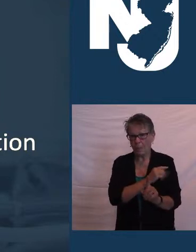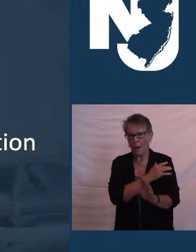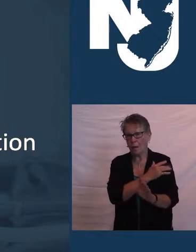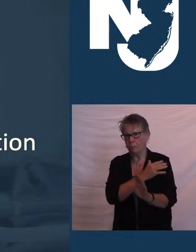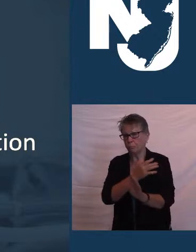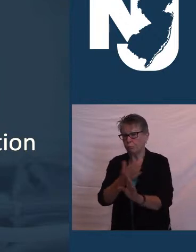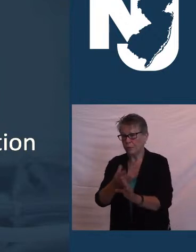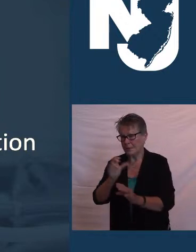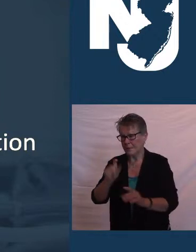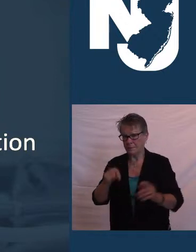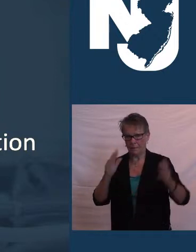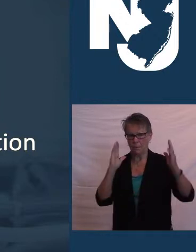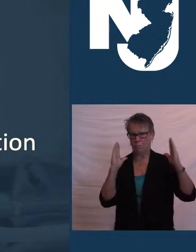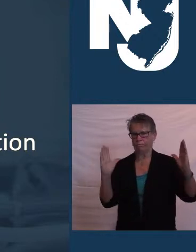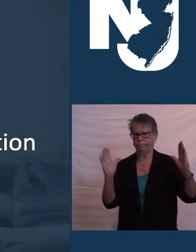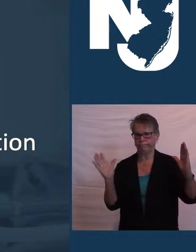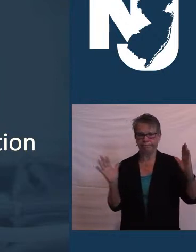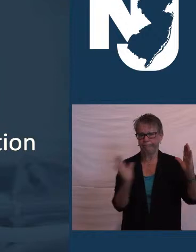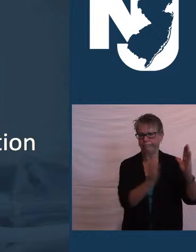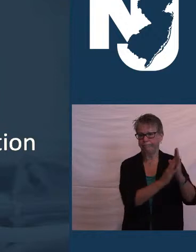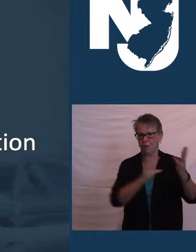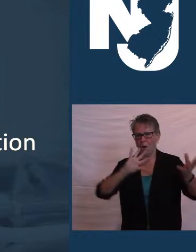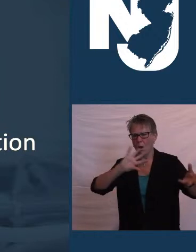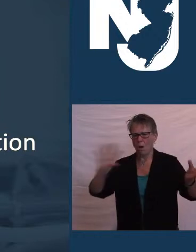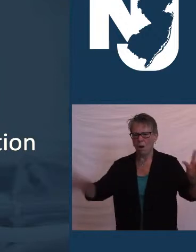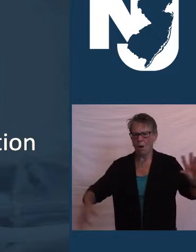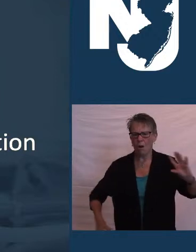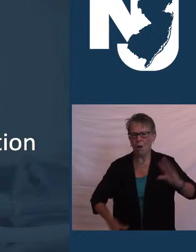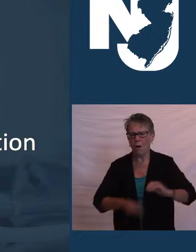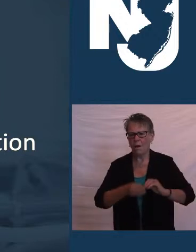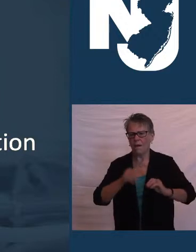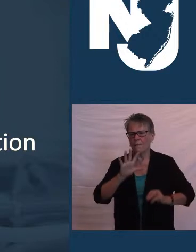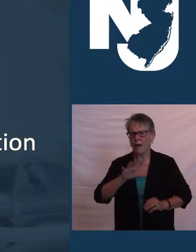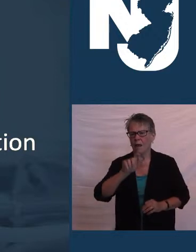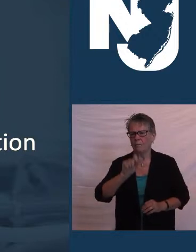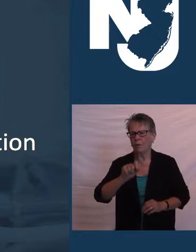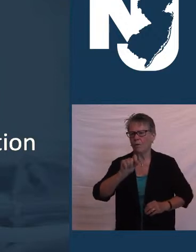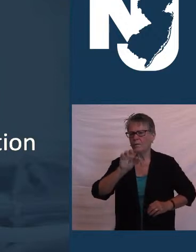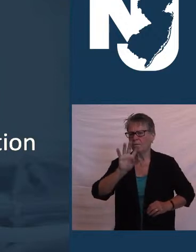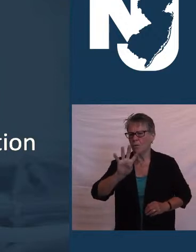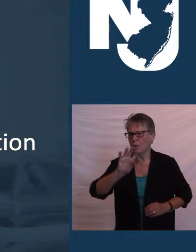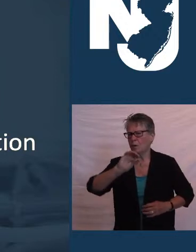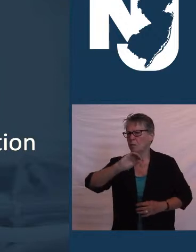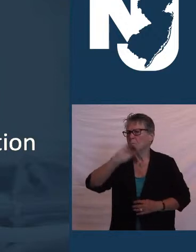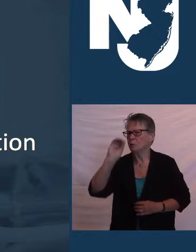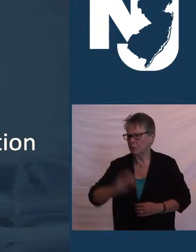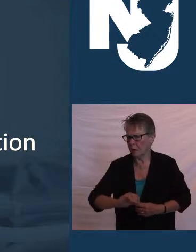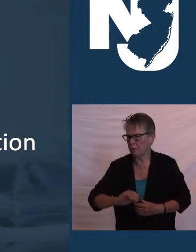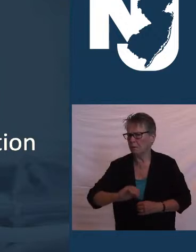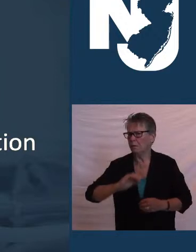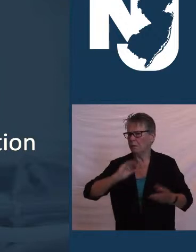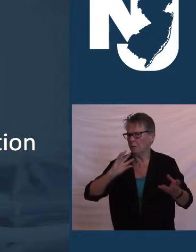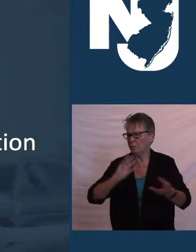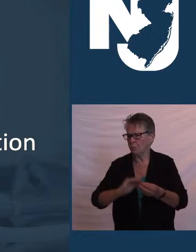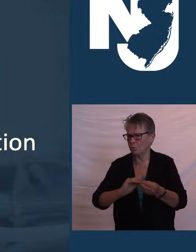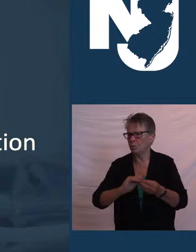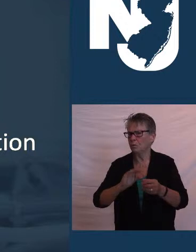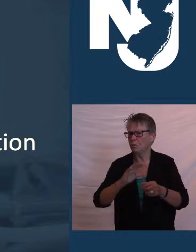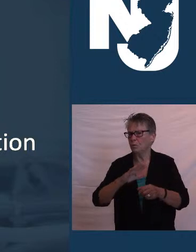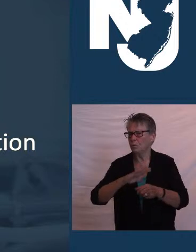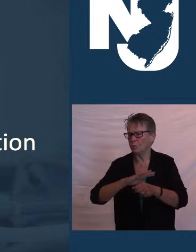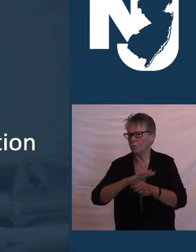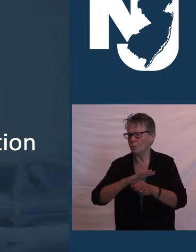only 5.4% of that total. Yes, we have seen, and we've said this before, an increase in positive tests among the